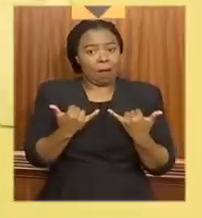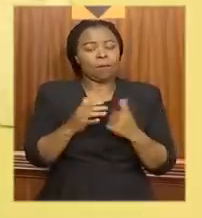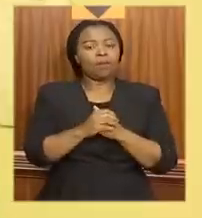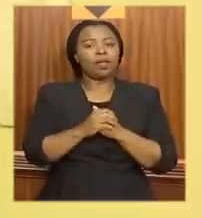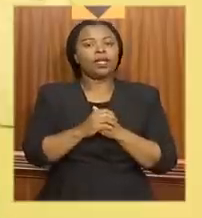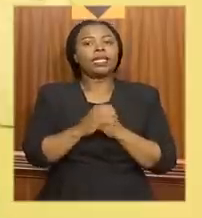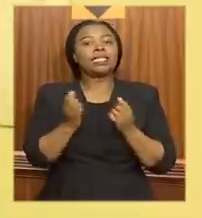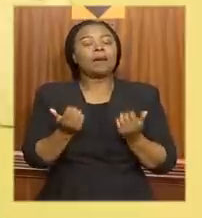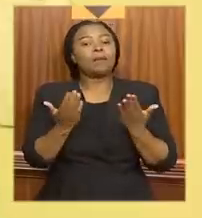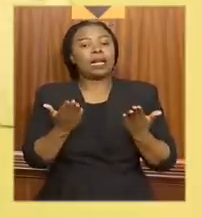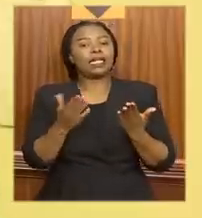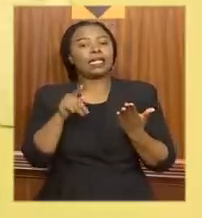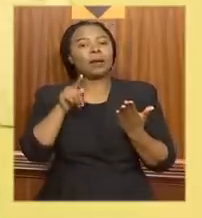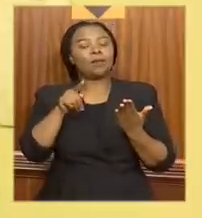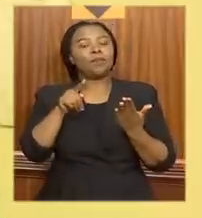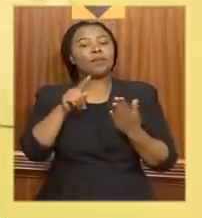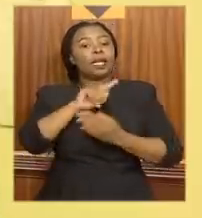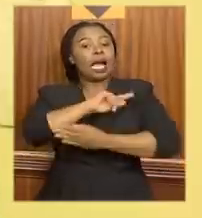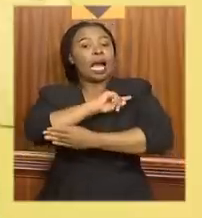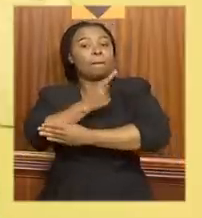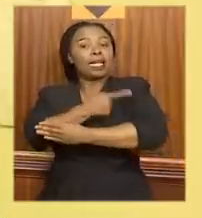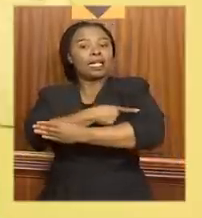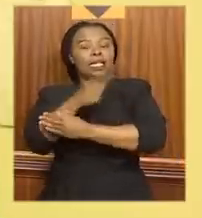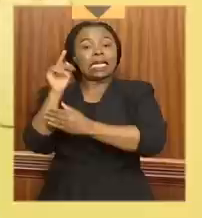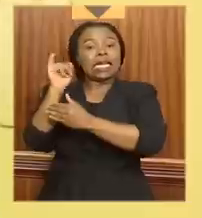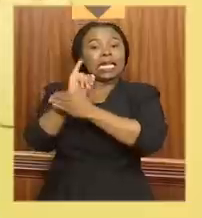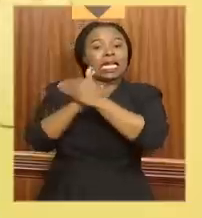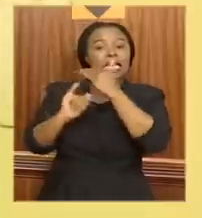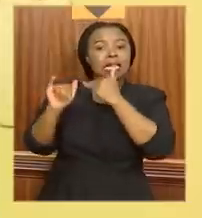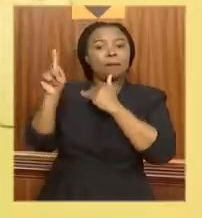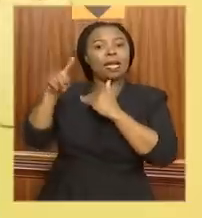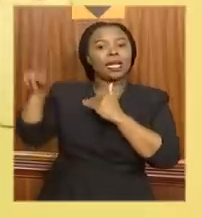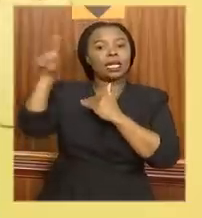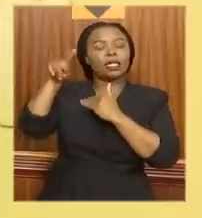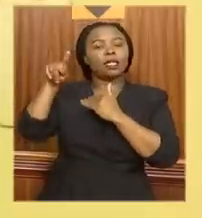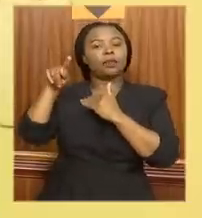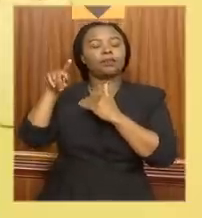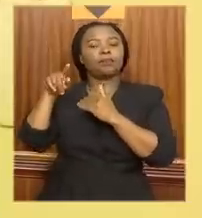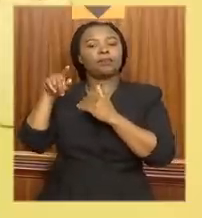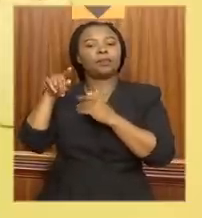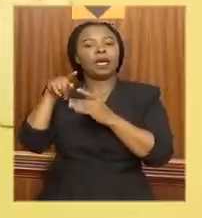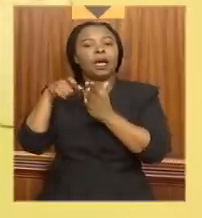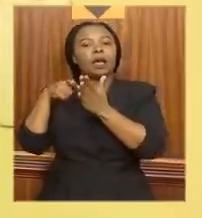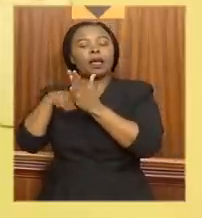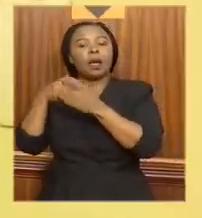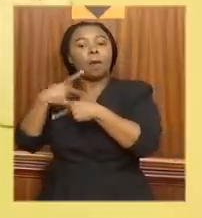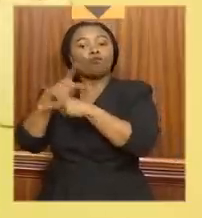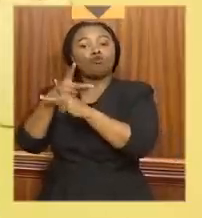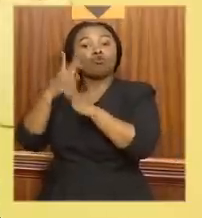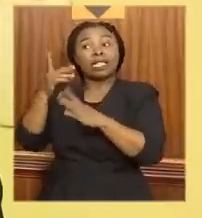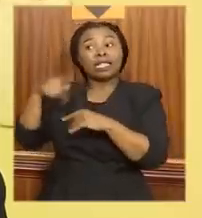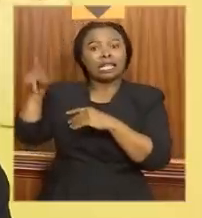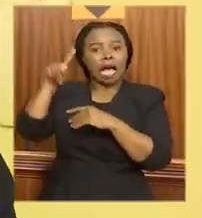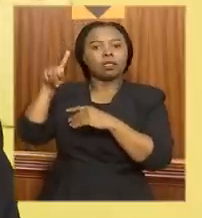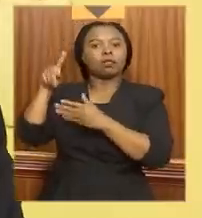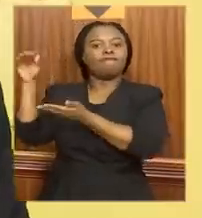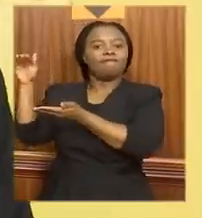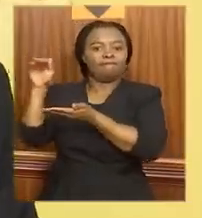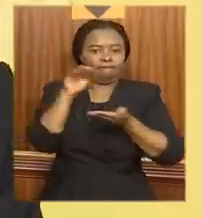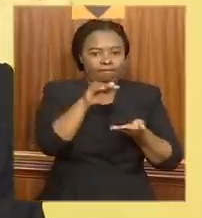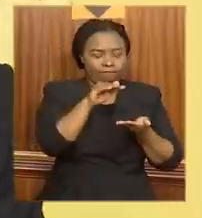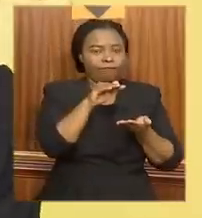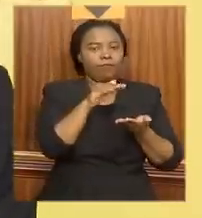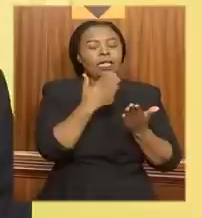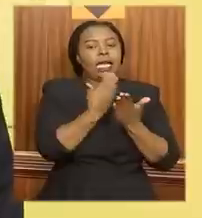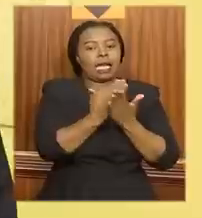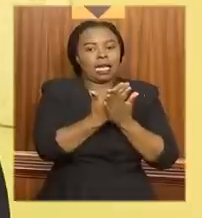capacity will be bought from existing independent power producers. These are power plants